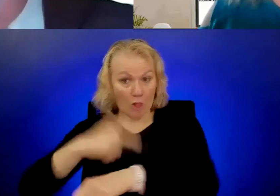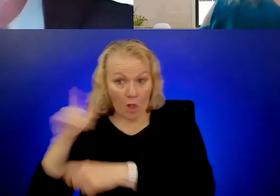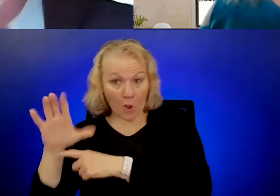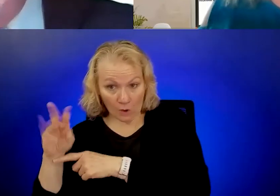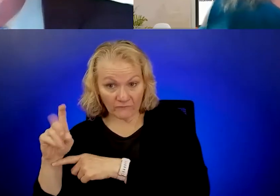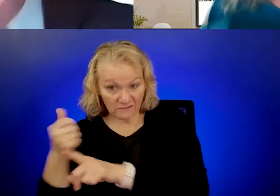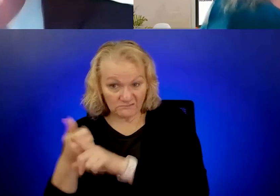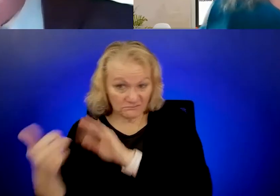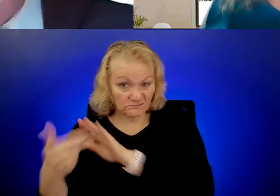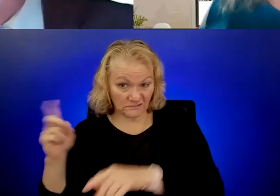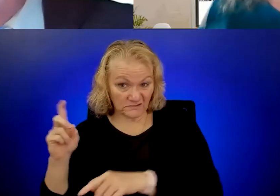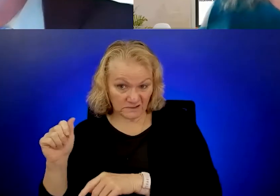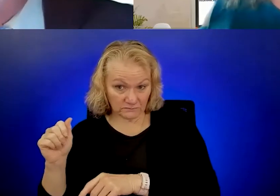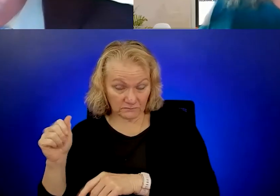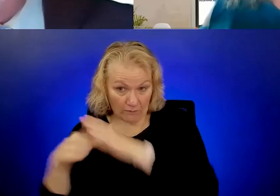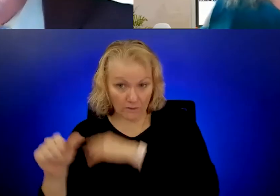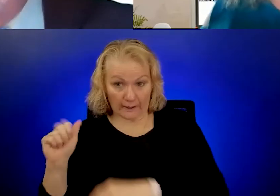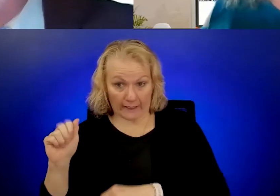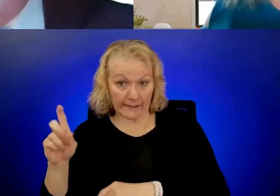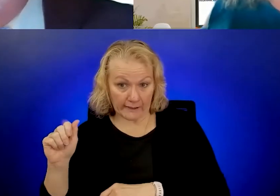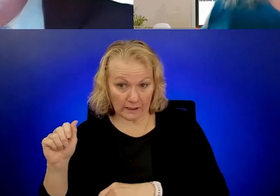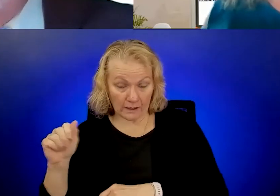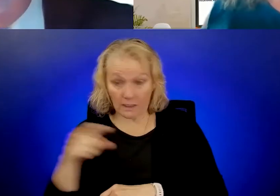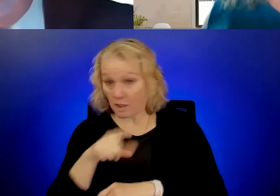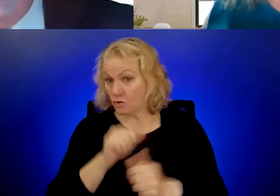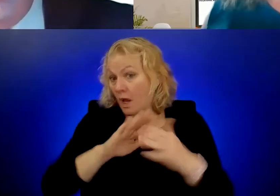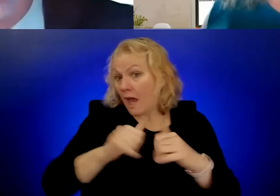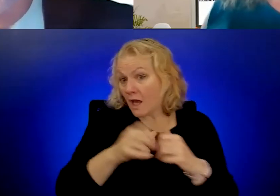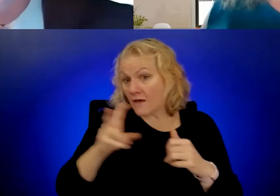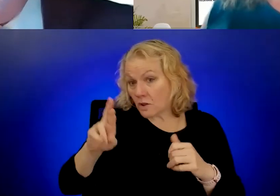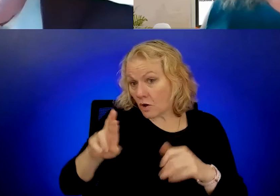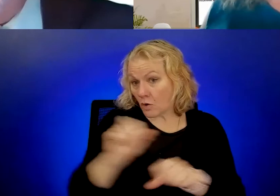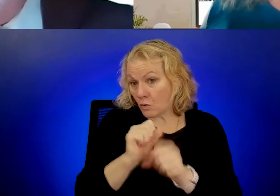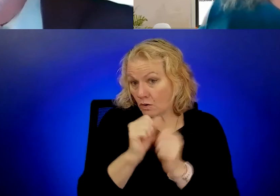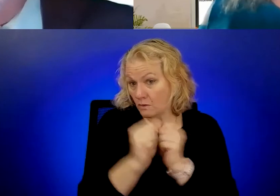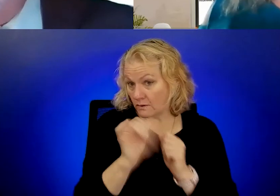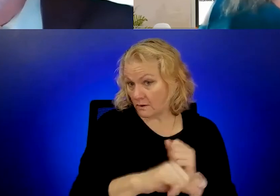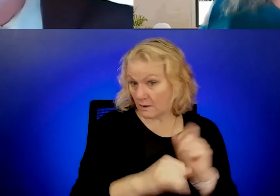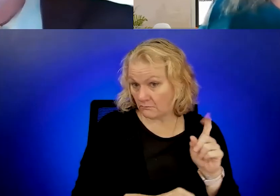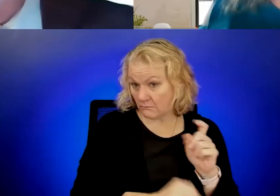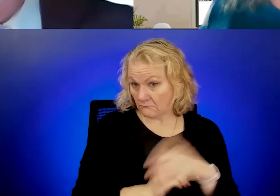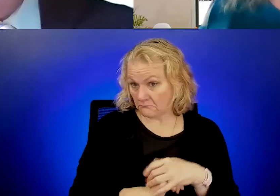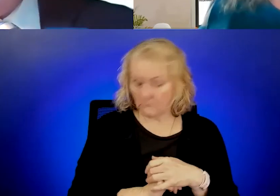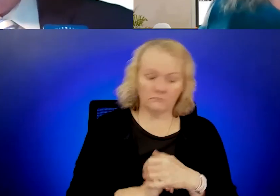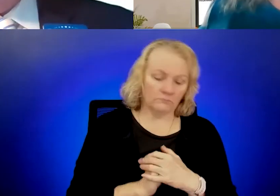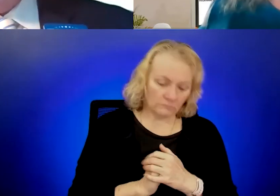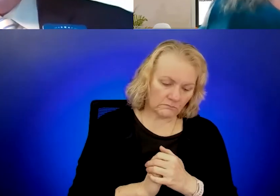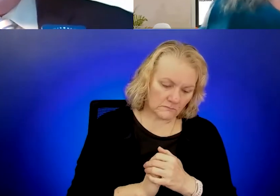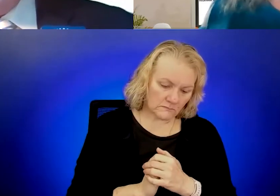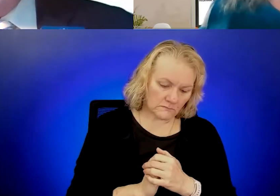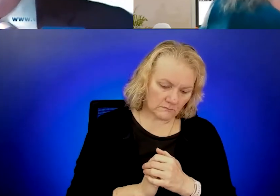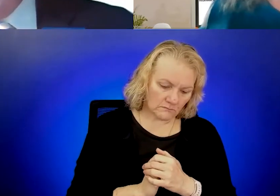a disability by ADA now. Can you address how your organization would work with that? So we address